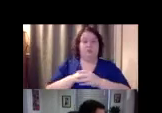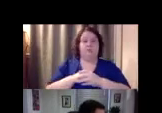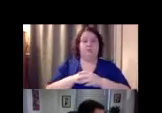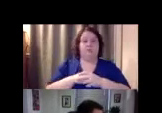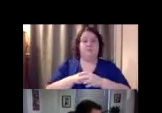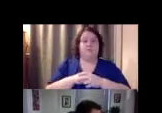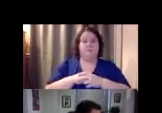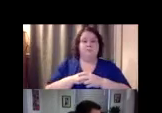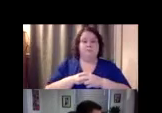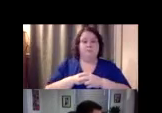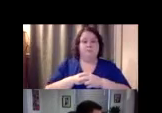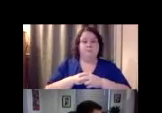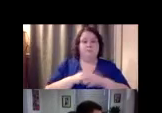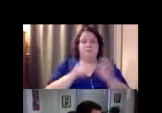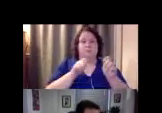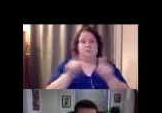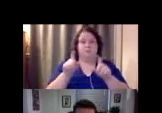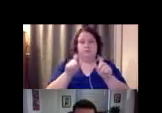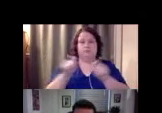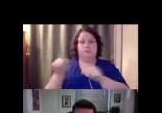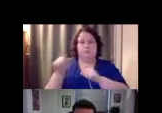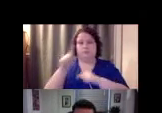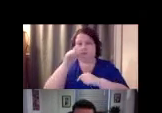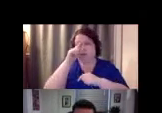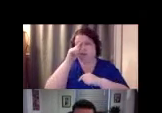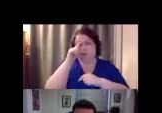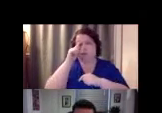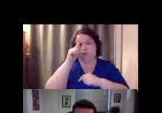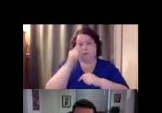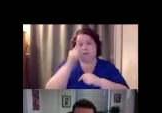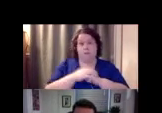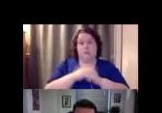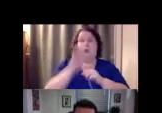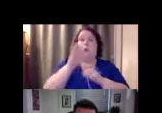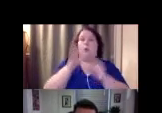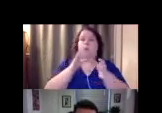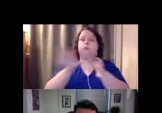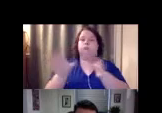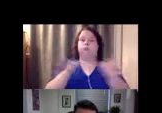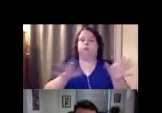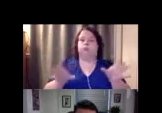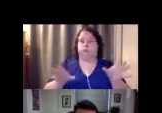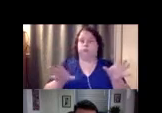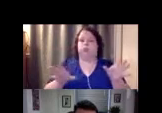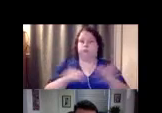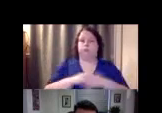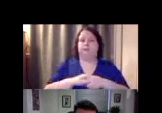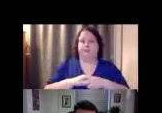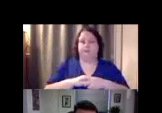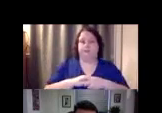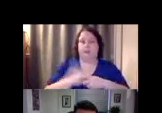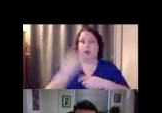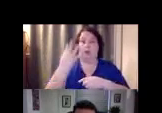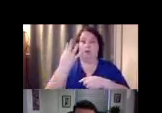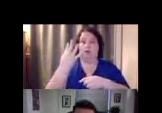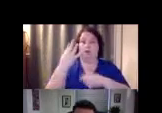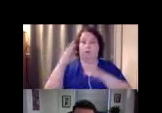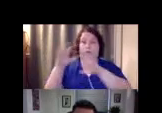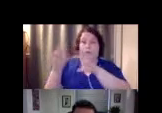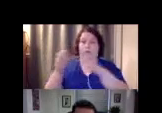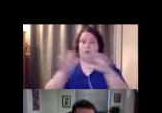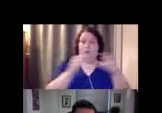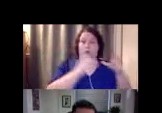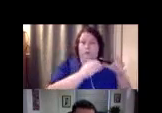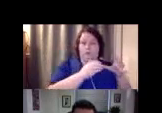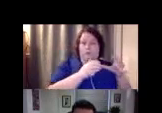yep, we're going to switch over to breakout groups. So we're going to switch over to 4 groups, as we have done